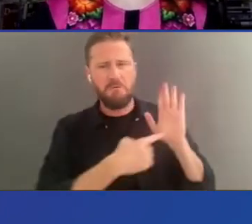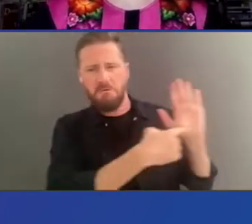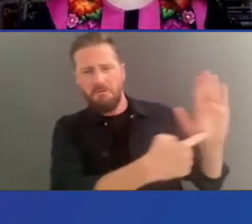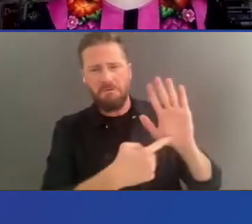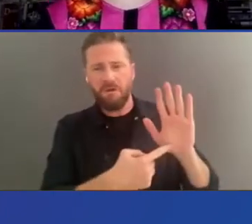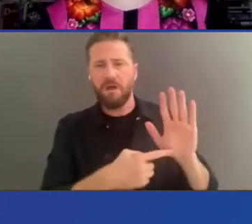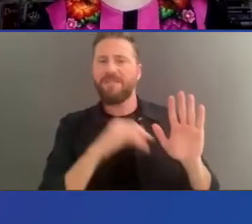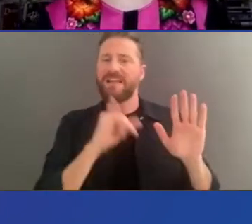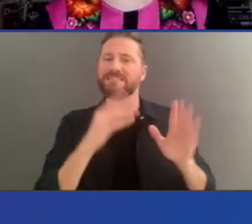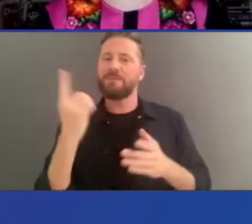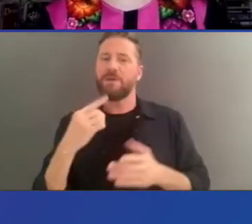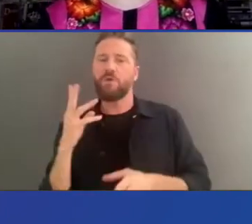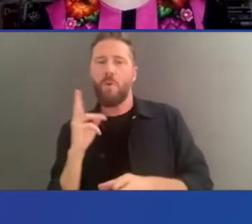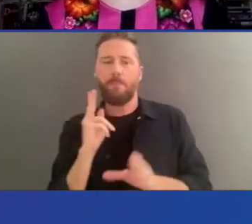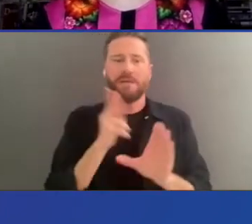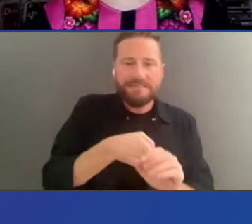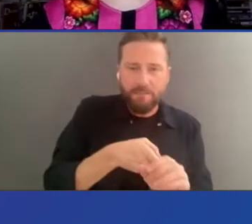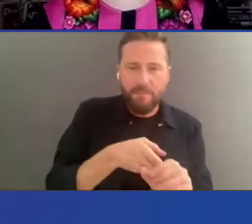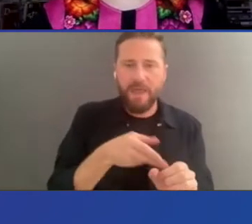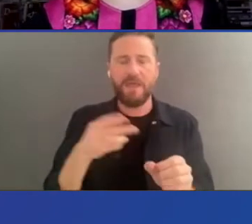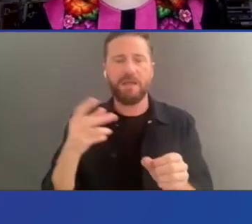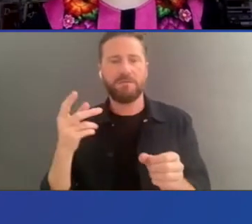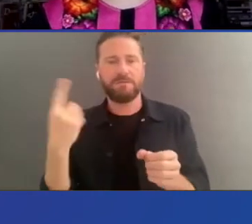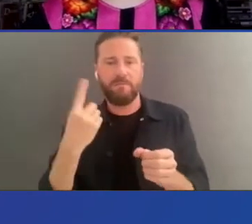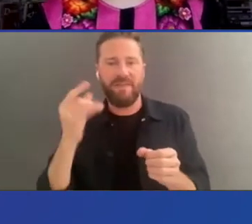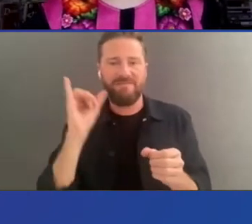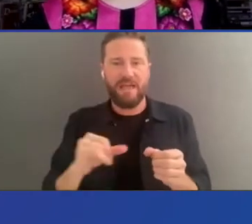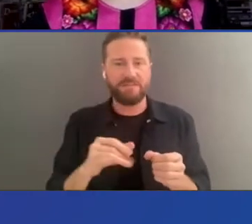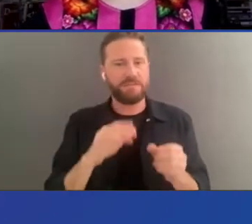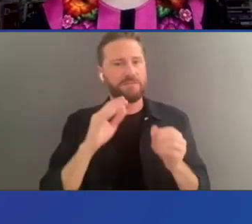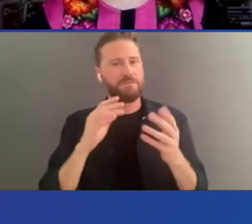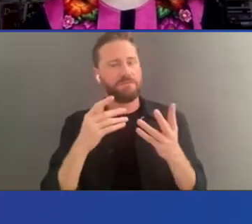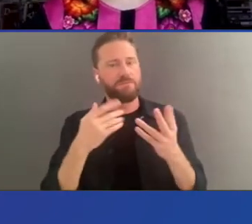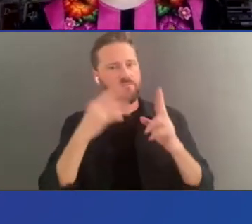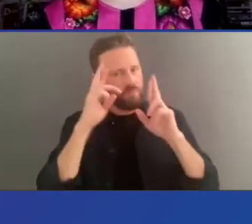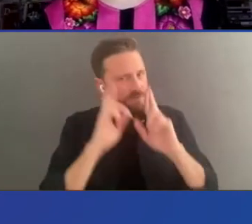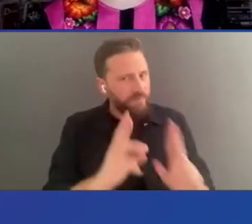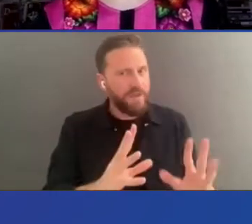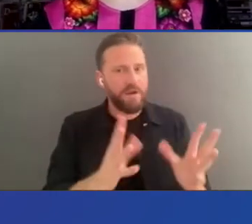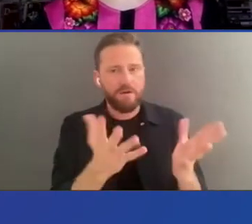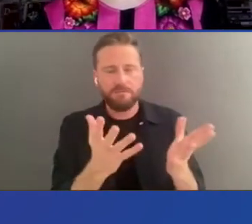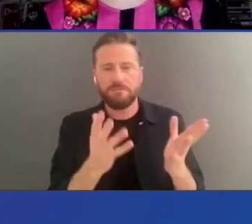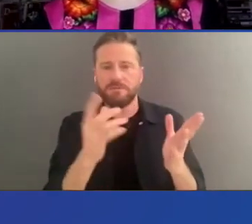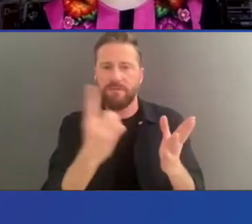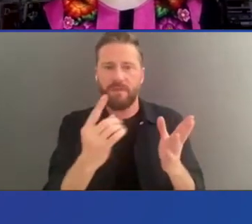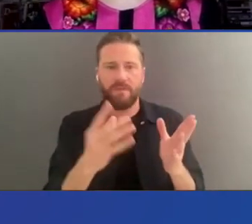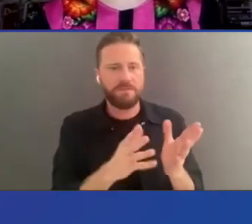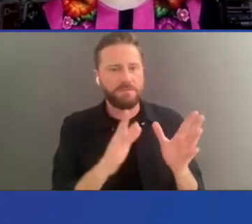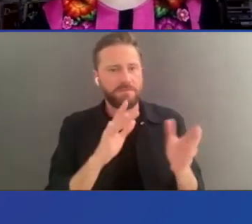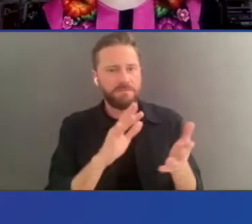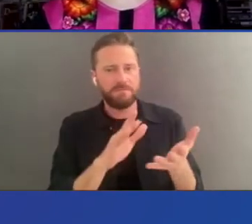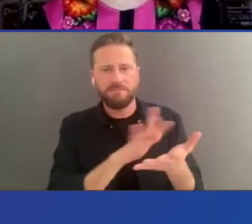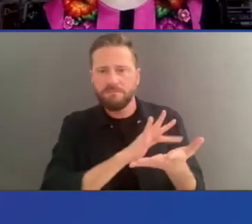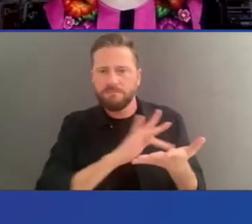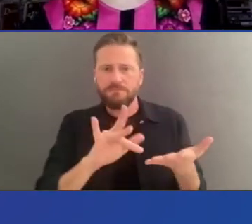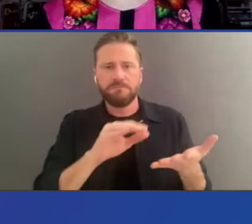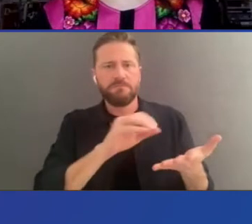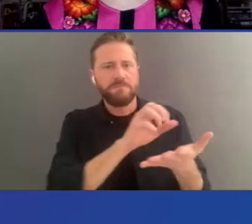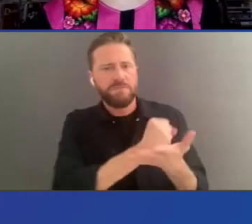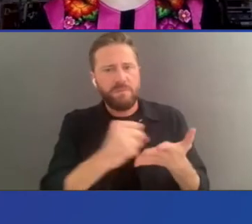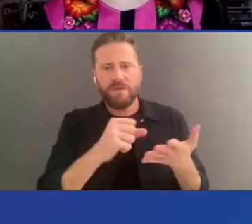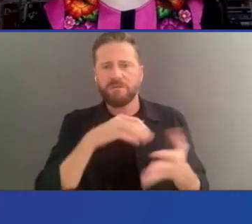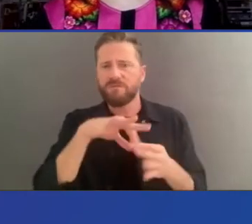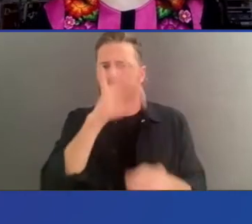you participate in, something that is revered, something that is spiritual on many